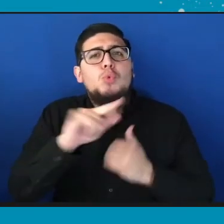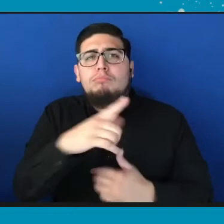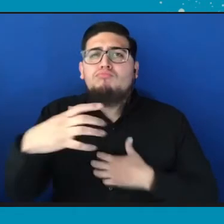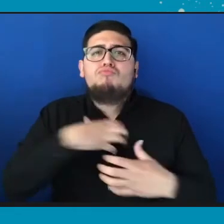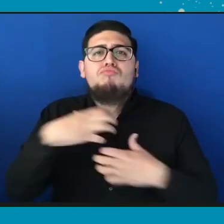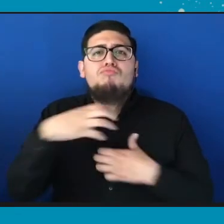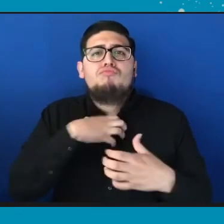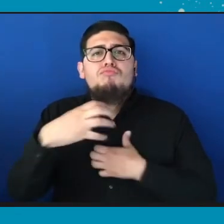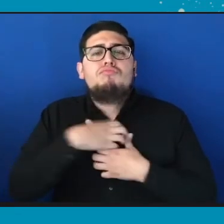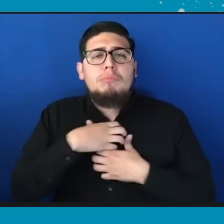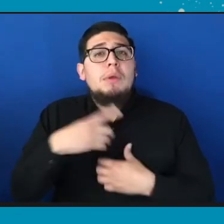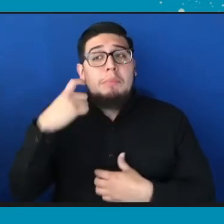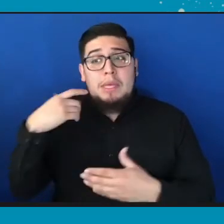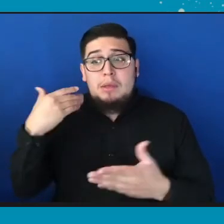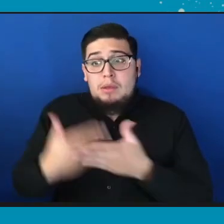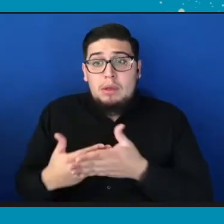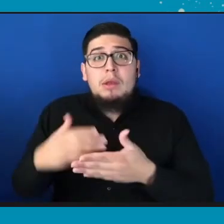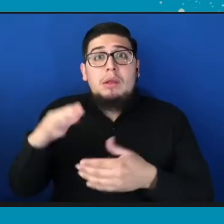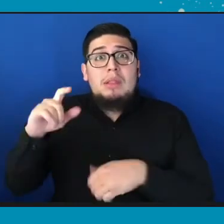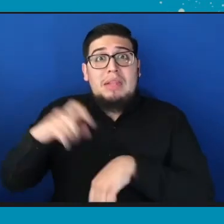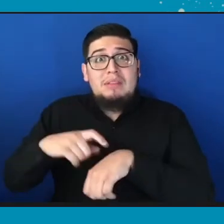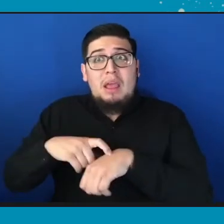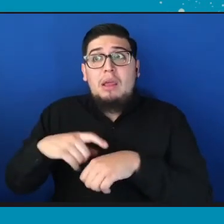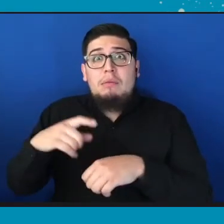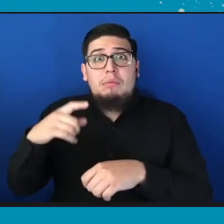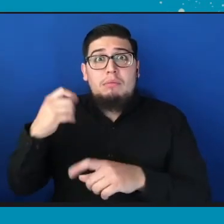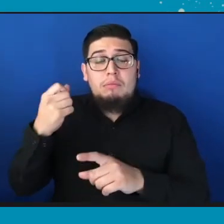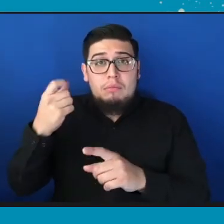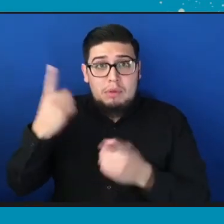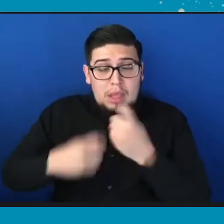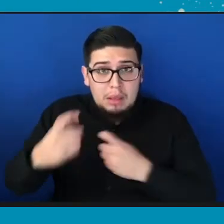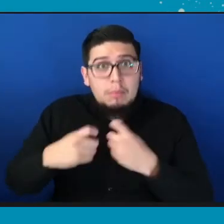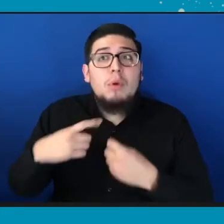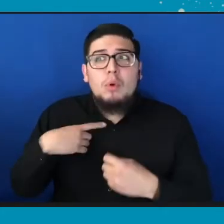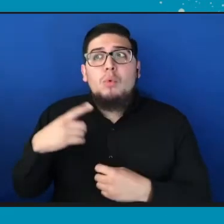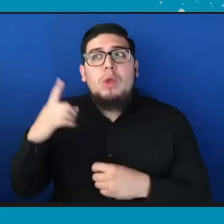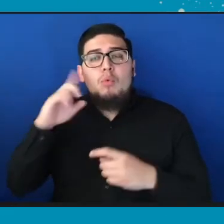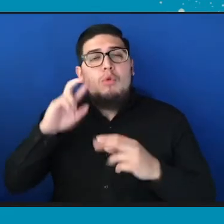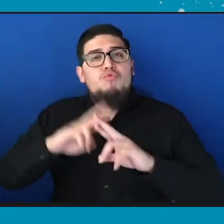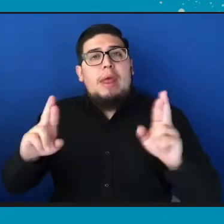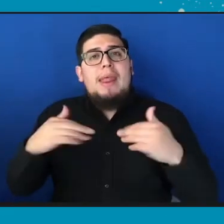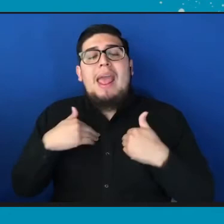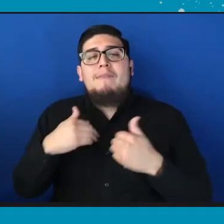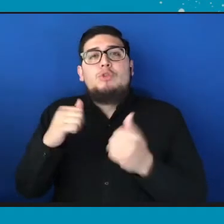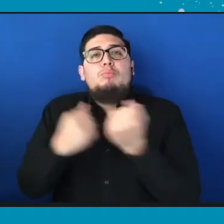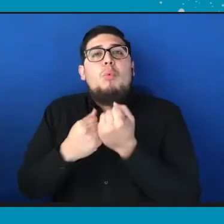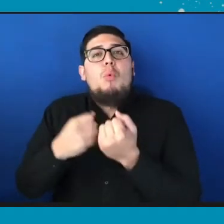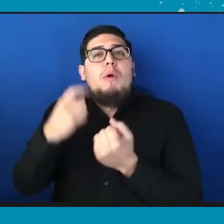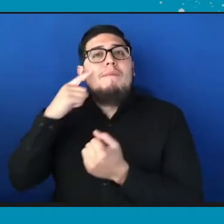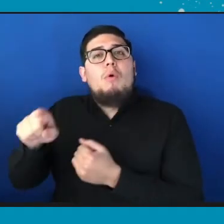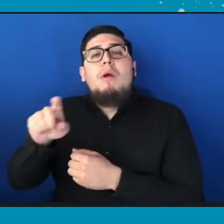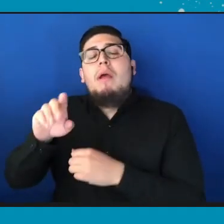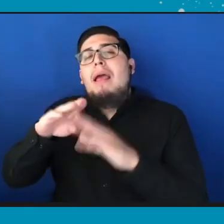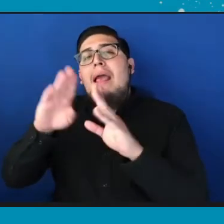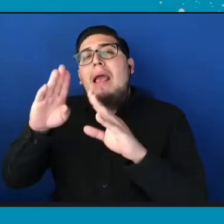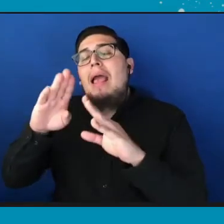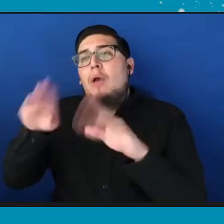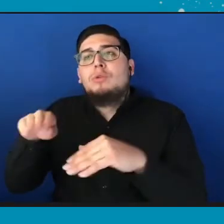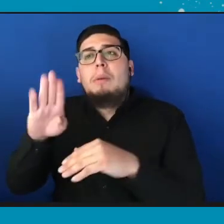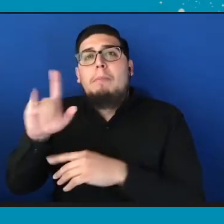we do have senators that support the passing of House Bill 1 as well as House Bill 4,